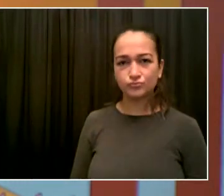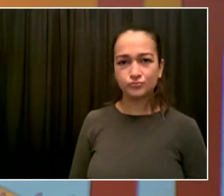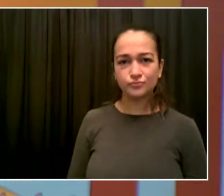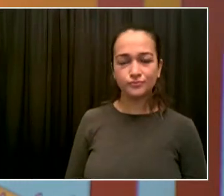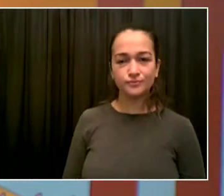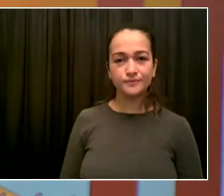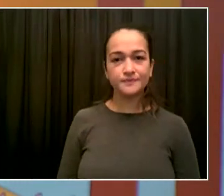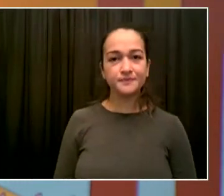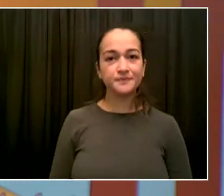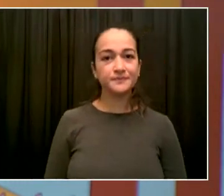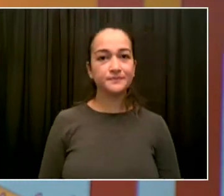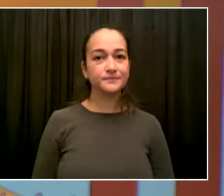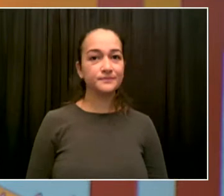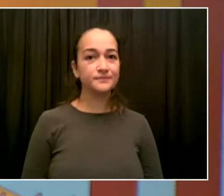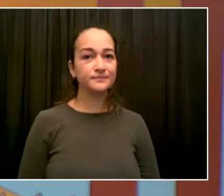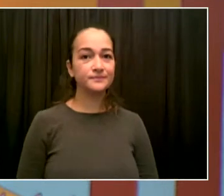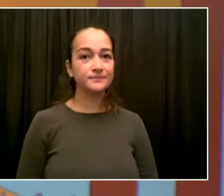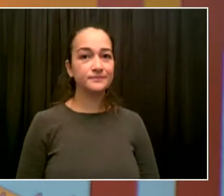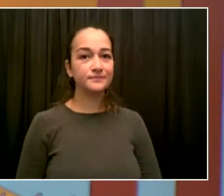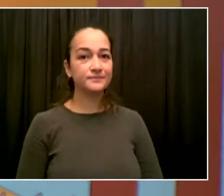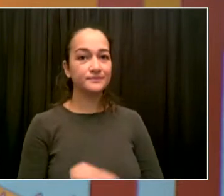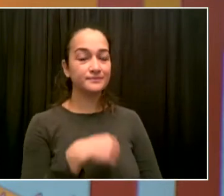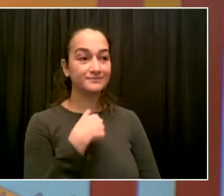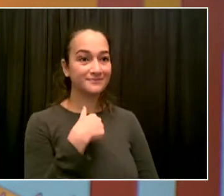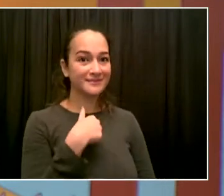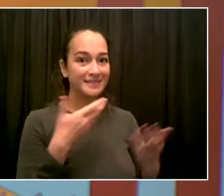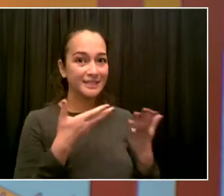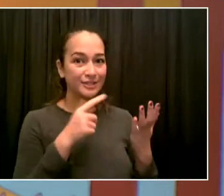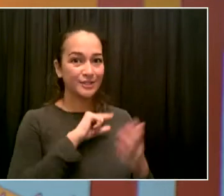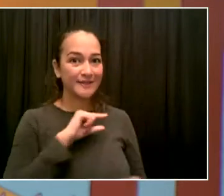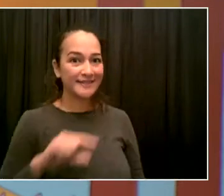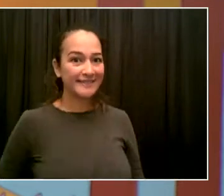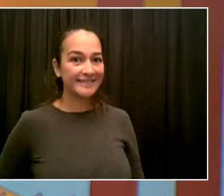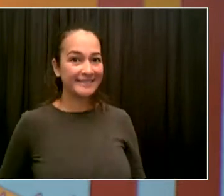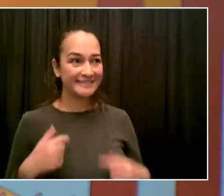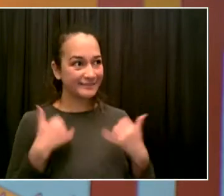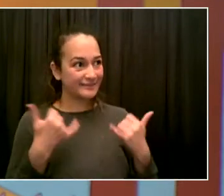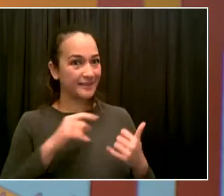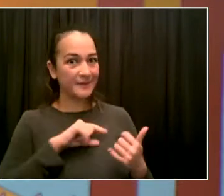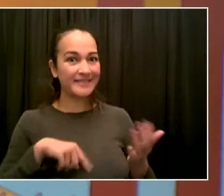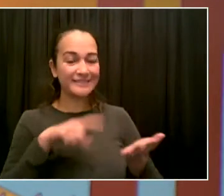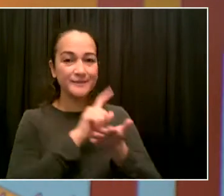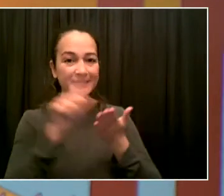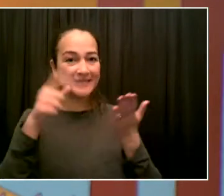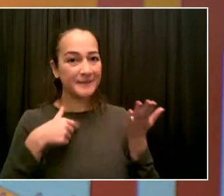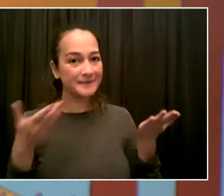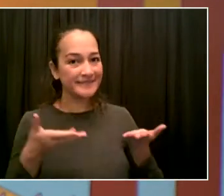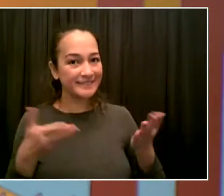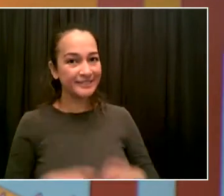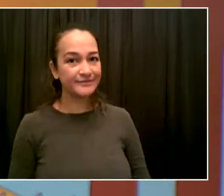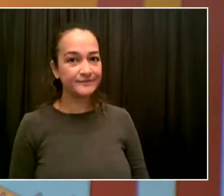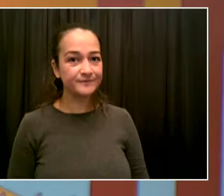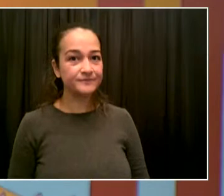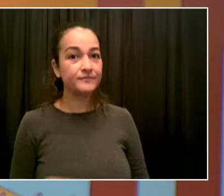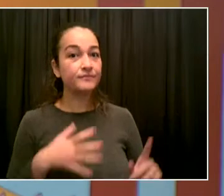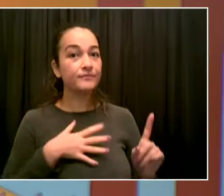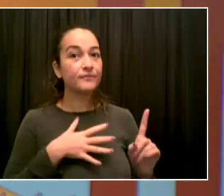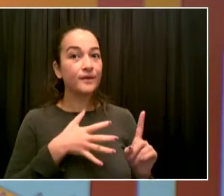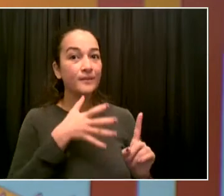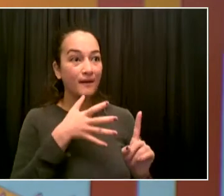cool. Great. That's where my mom's from. So the first question is